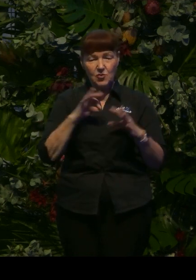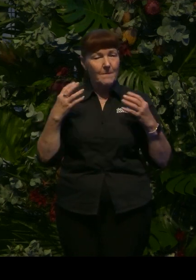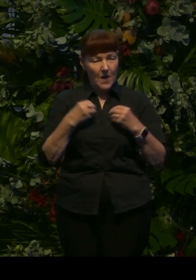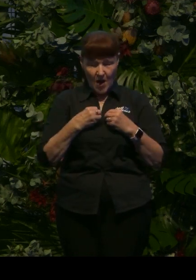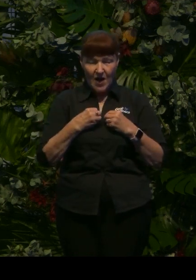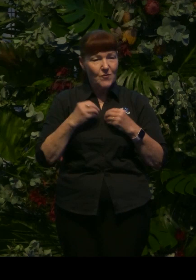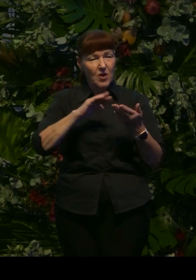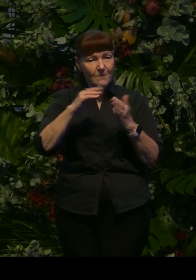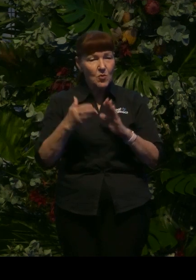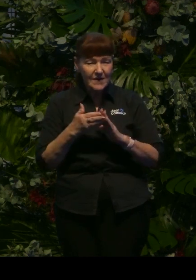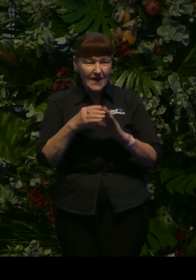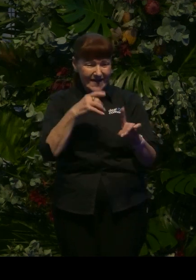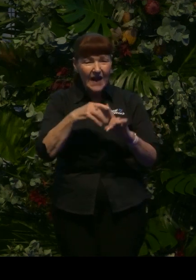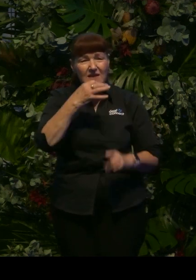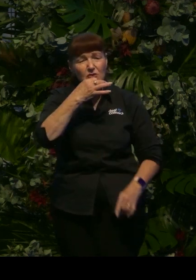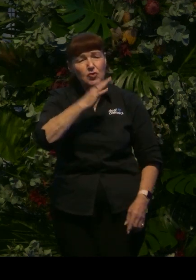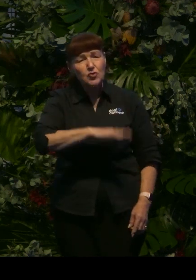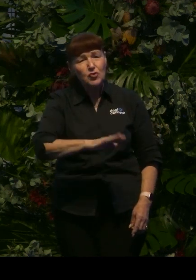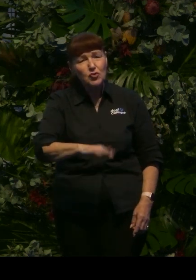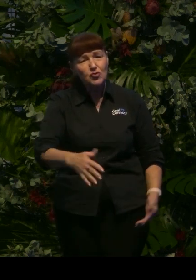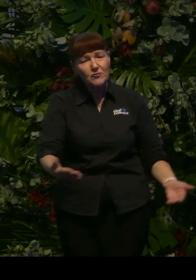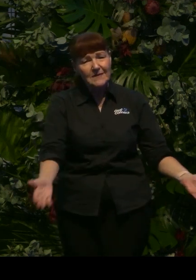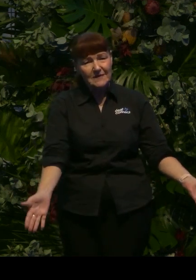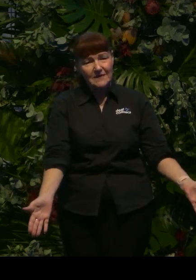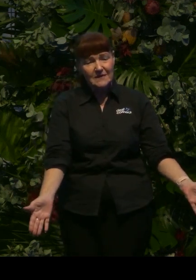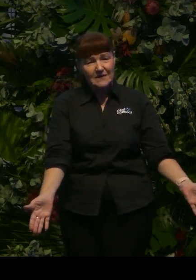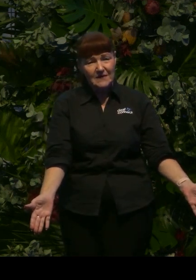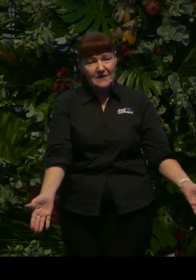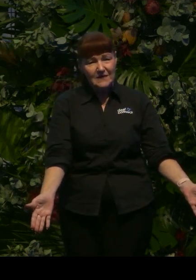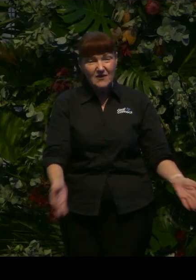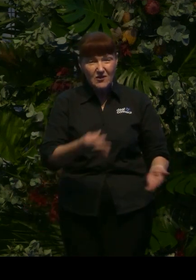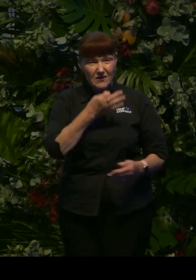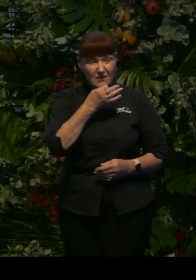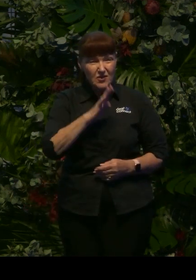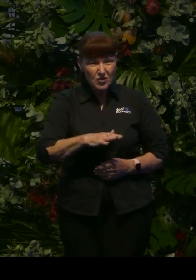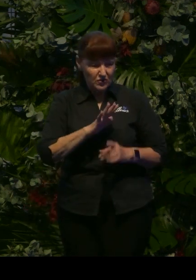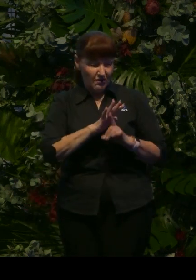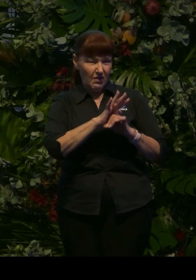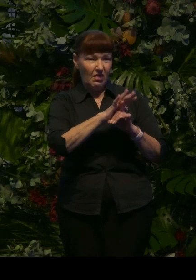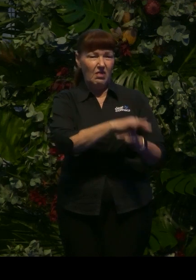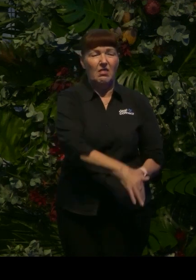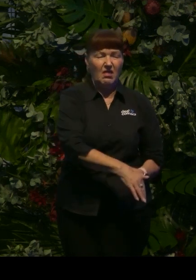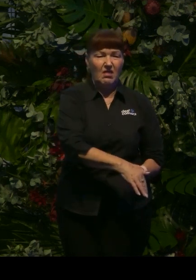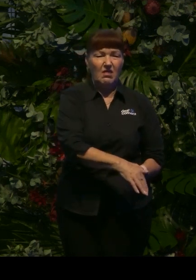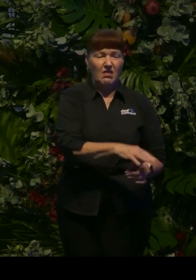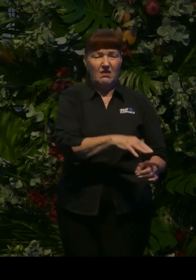number targeting children who are receiving the brunt of discriminatory legislation.